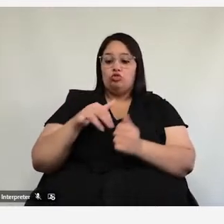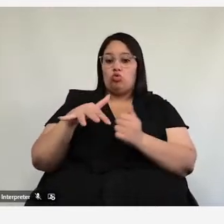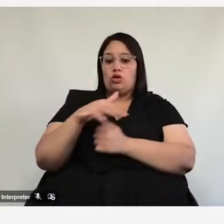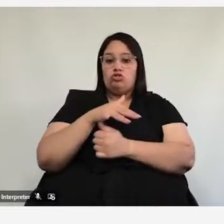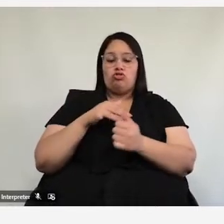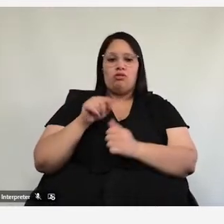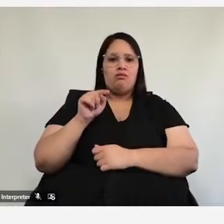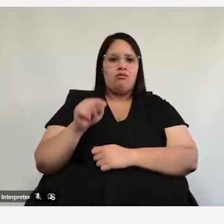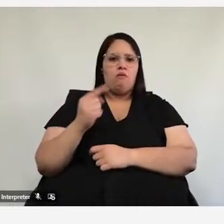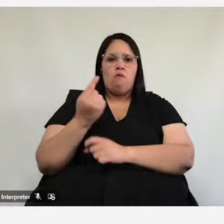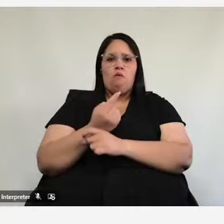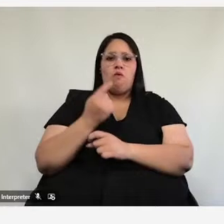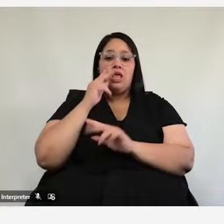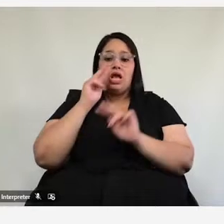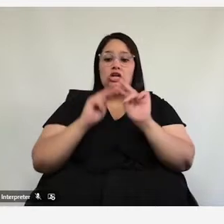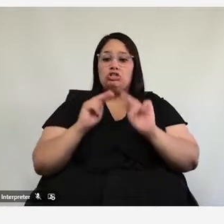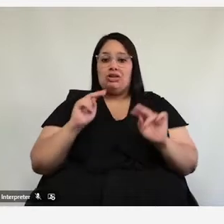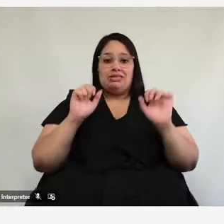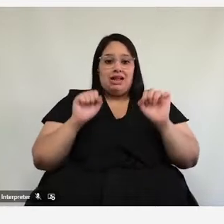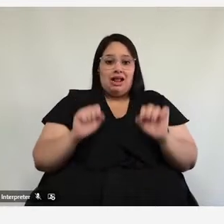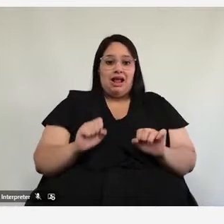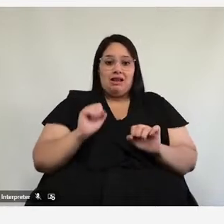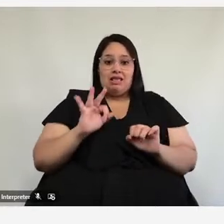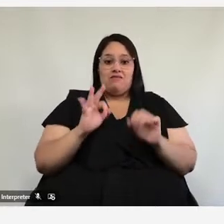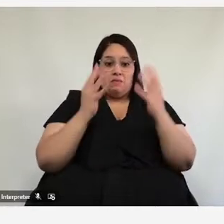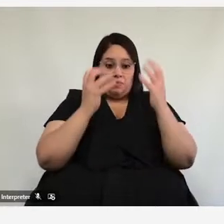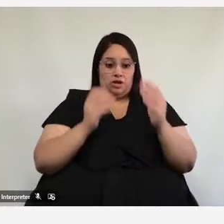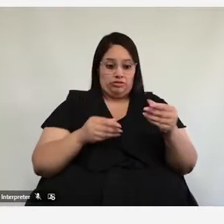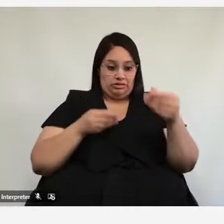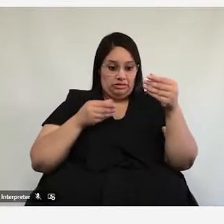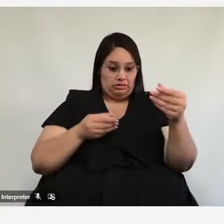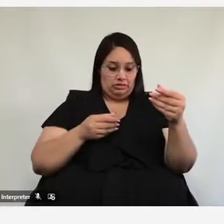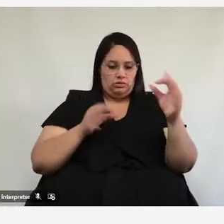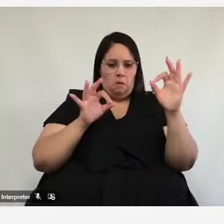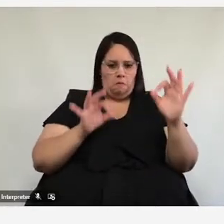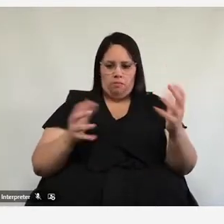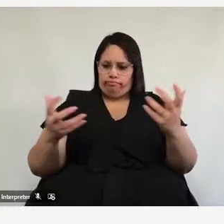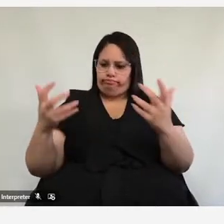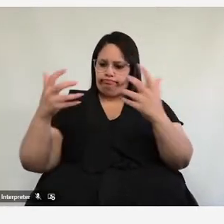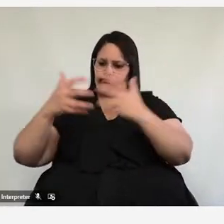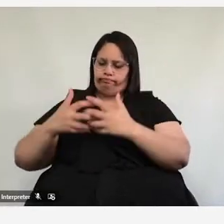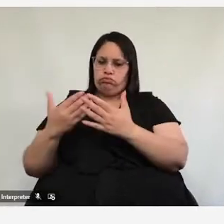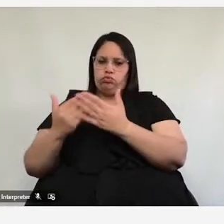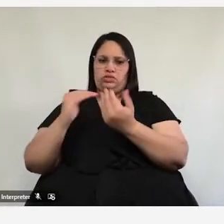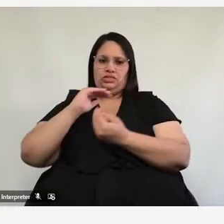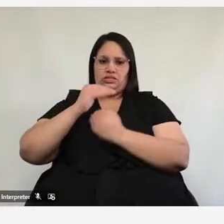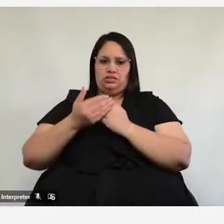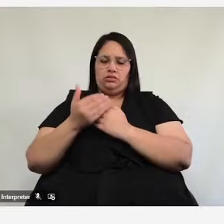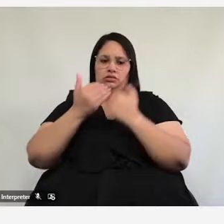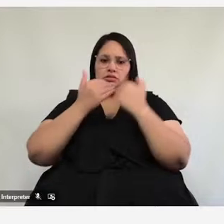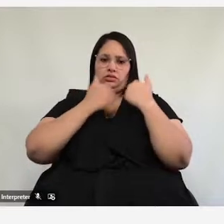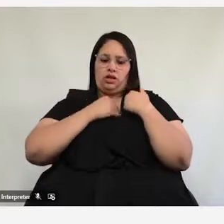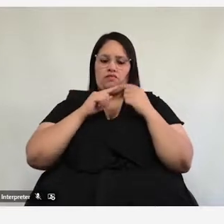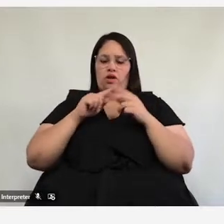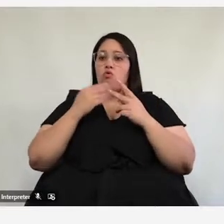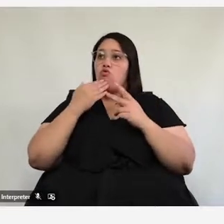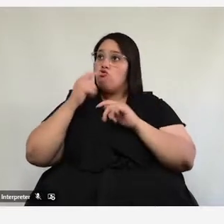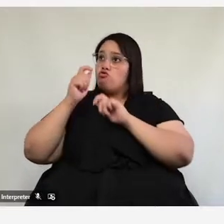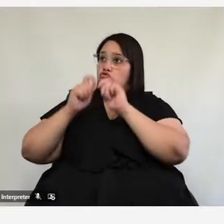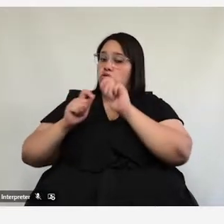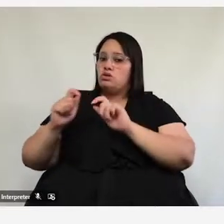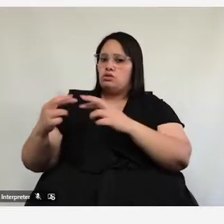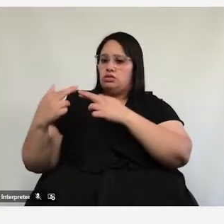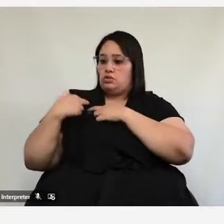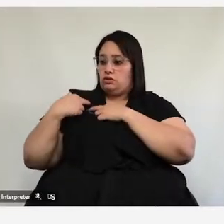only be addressed if the budget adequately speaks to safety and those responsible to